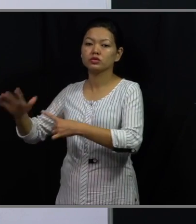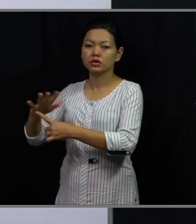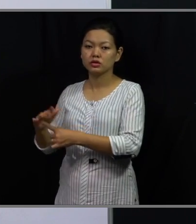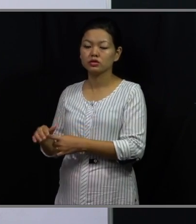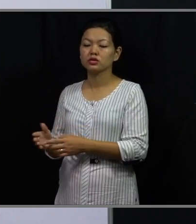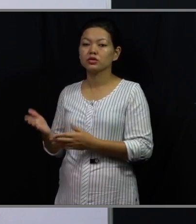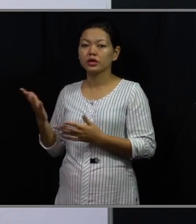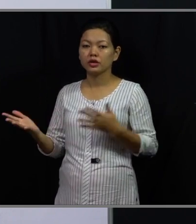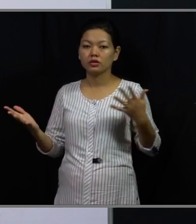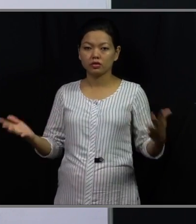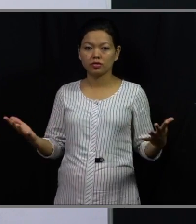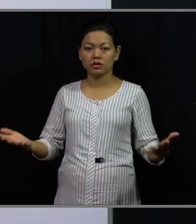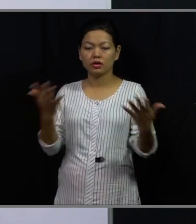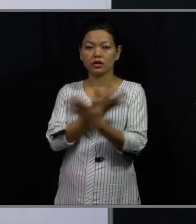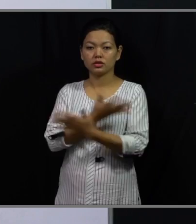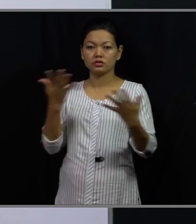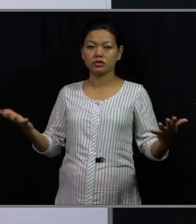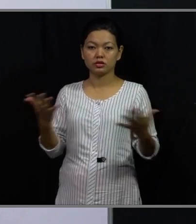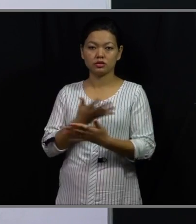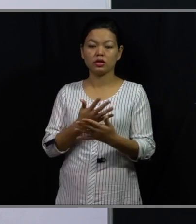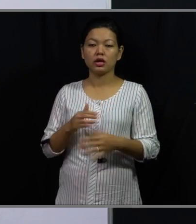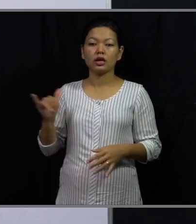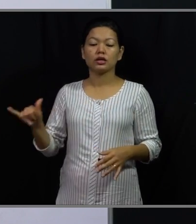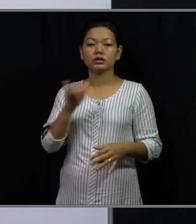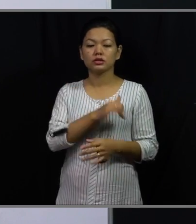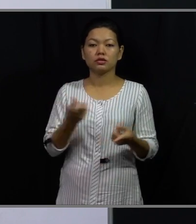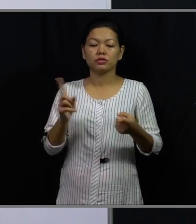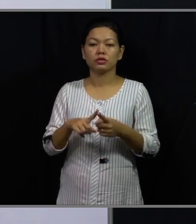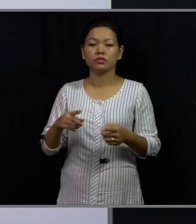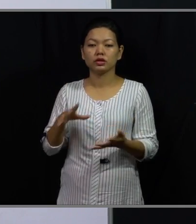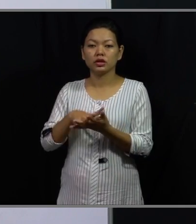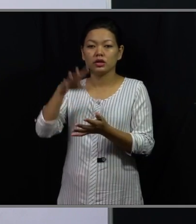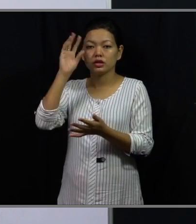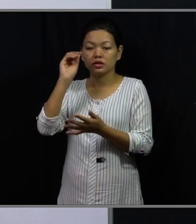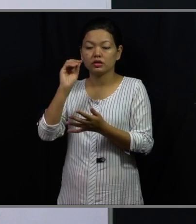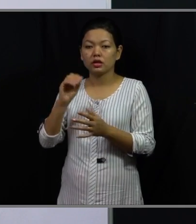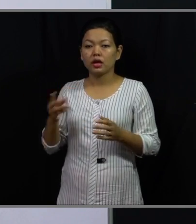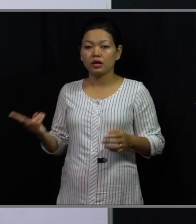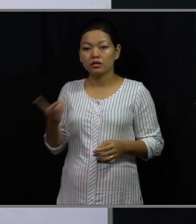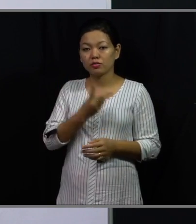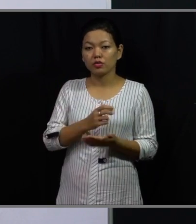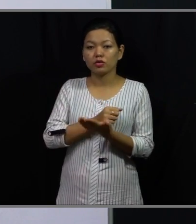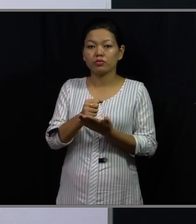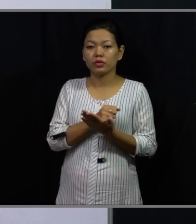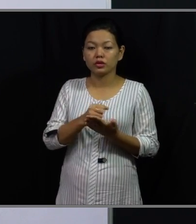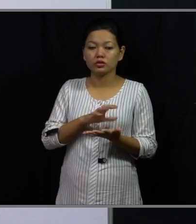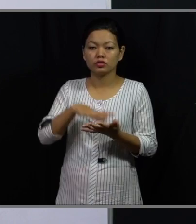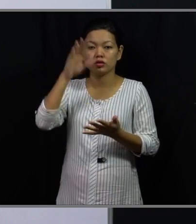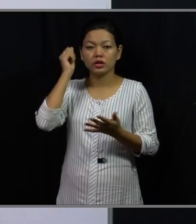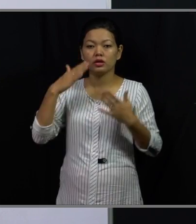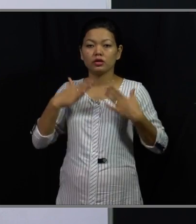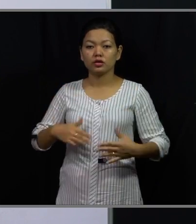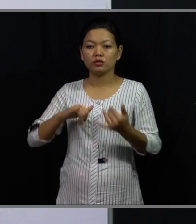each other. So, through sociology, they also know the living condition of the people. The government secures the power. Why?